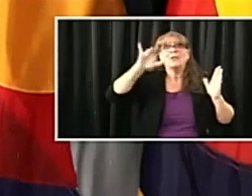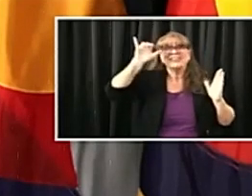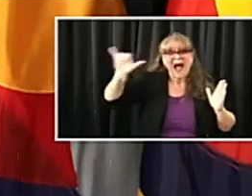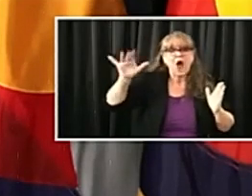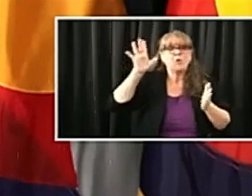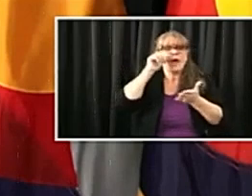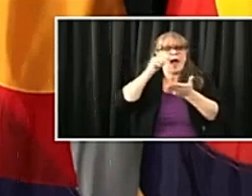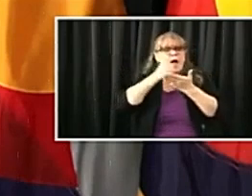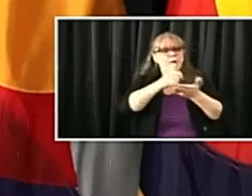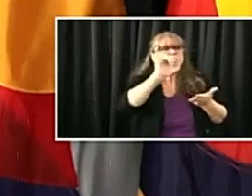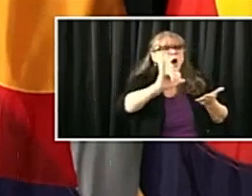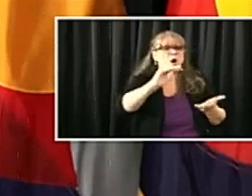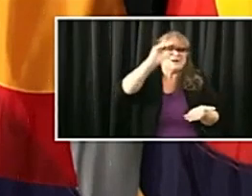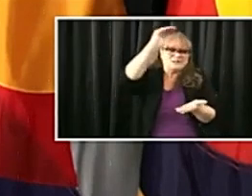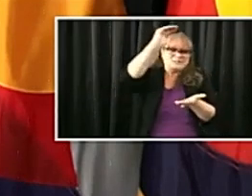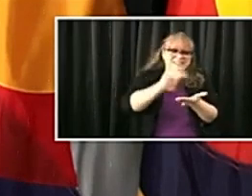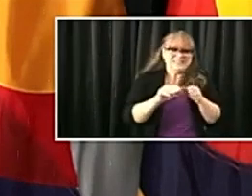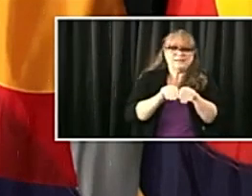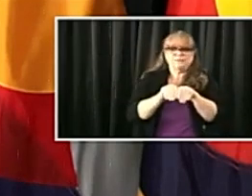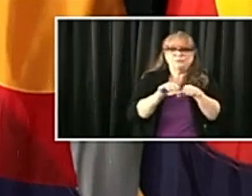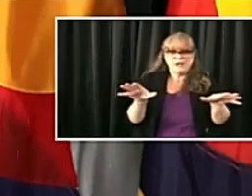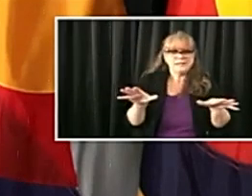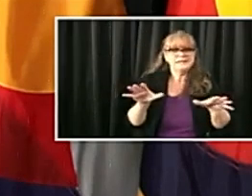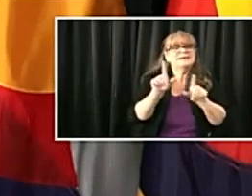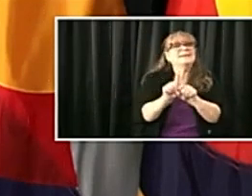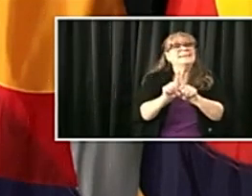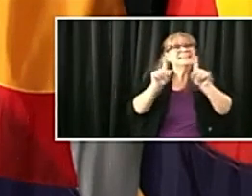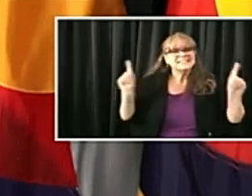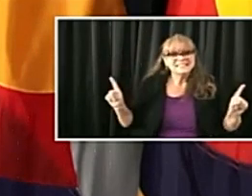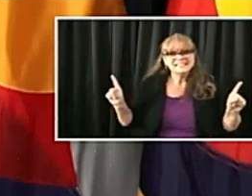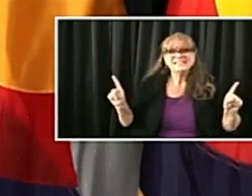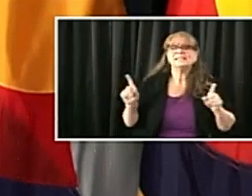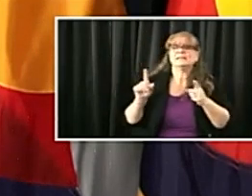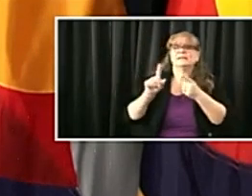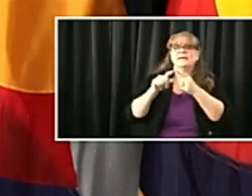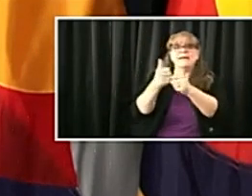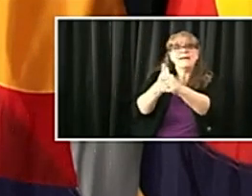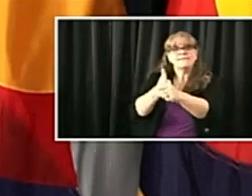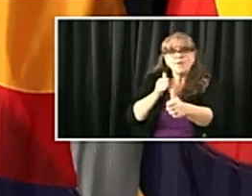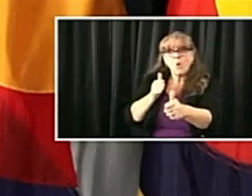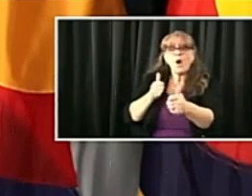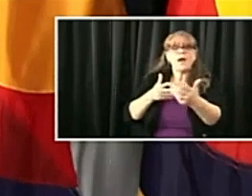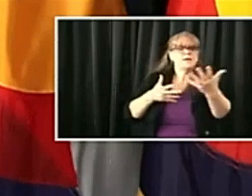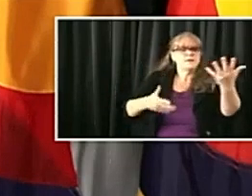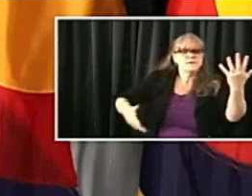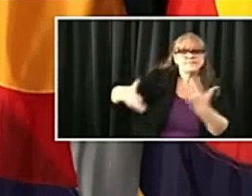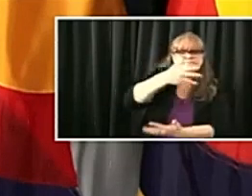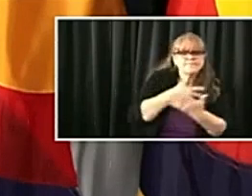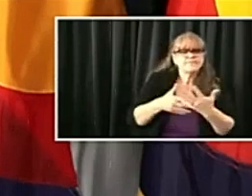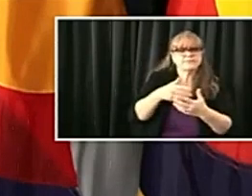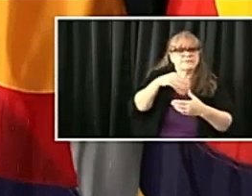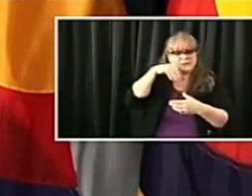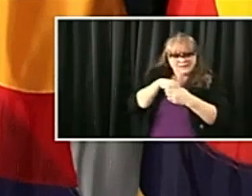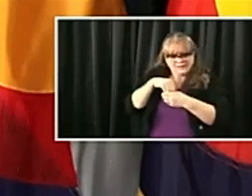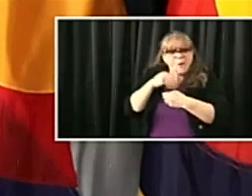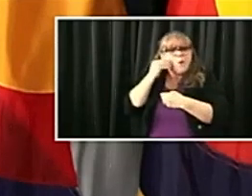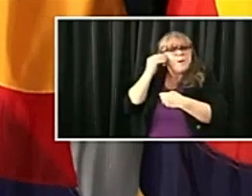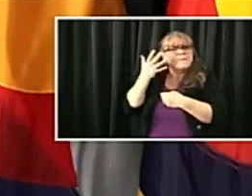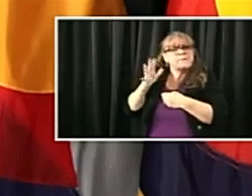mask, avoiding social gatherings where possible, keeping a distance. Just these same measures that have got Colorado through